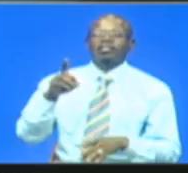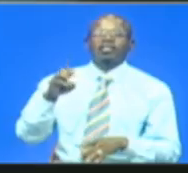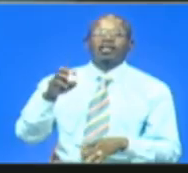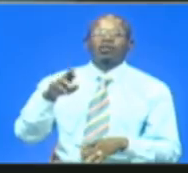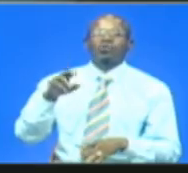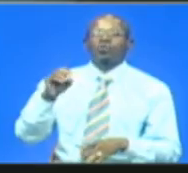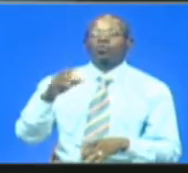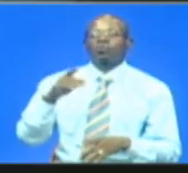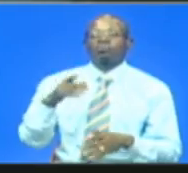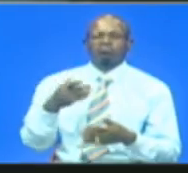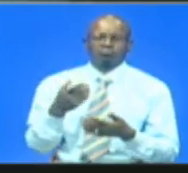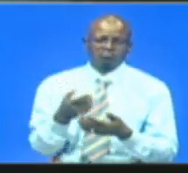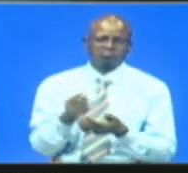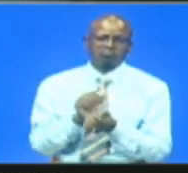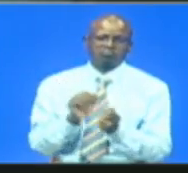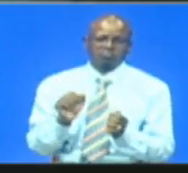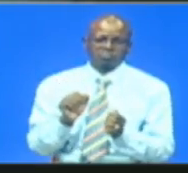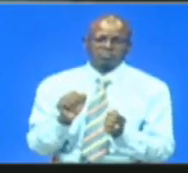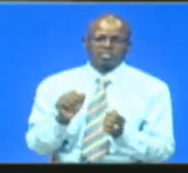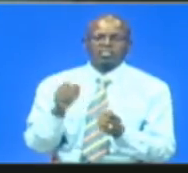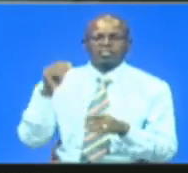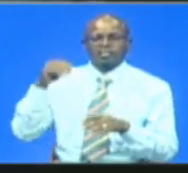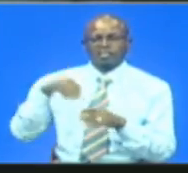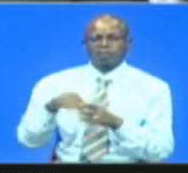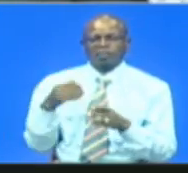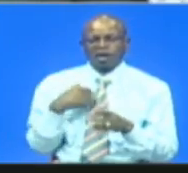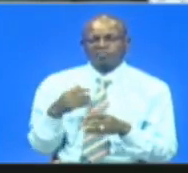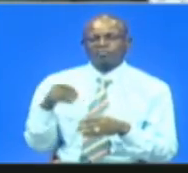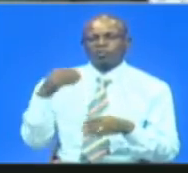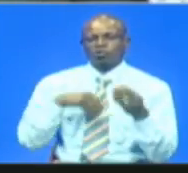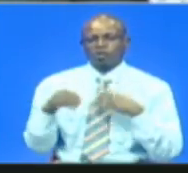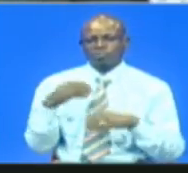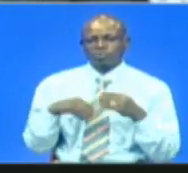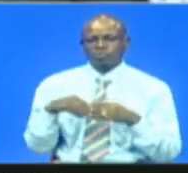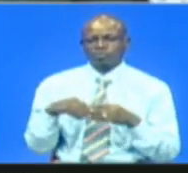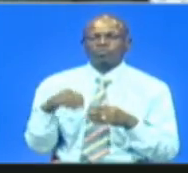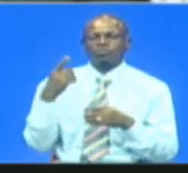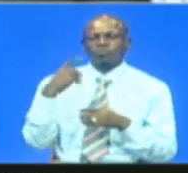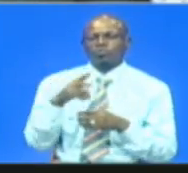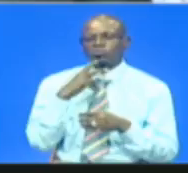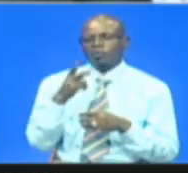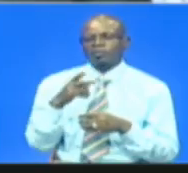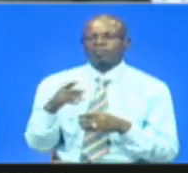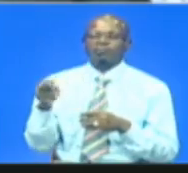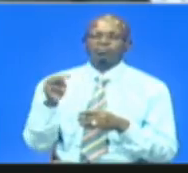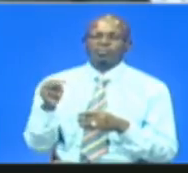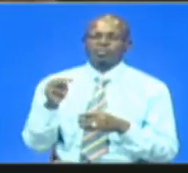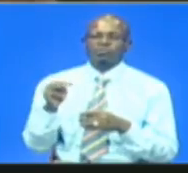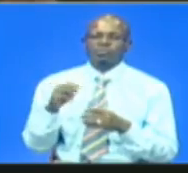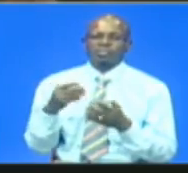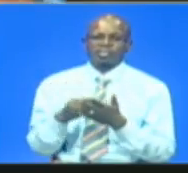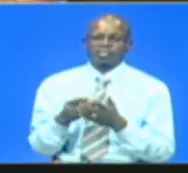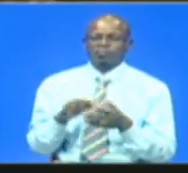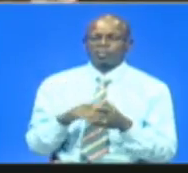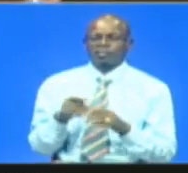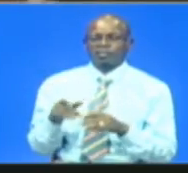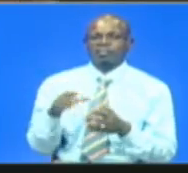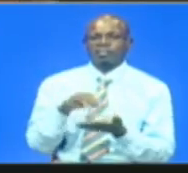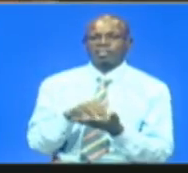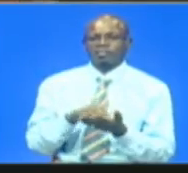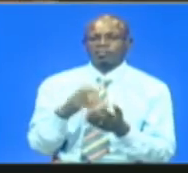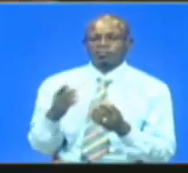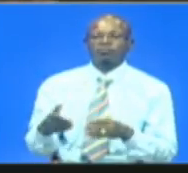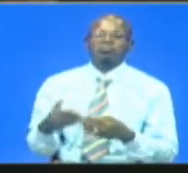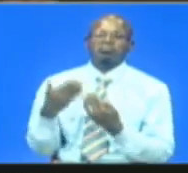213 million shilling graft case. Justice John Onyego says the case, which is coming up for hearing before the Chief Magistrate's Court on